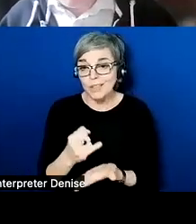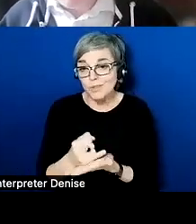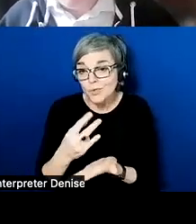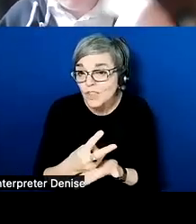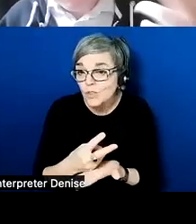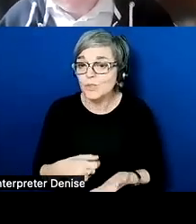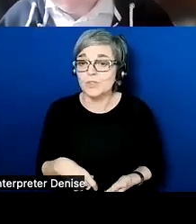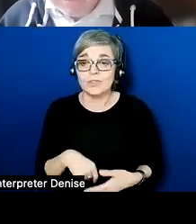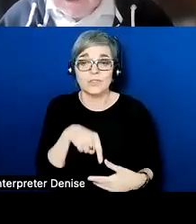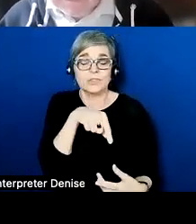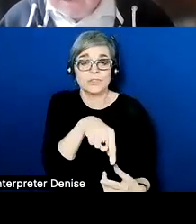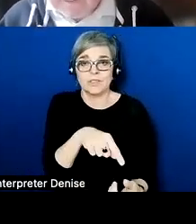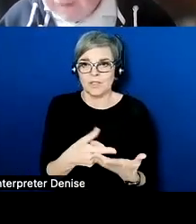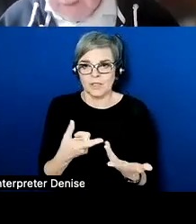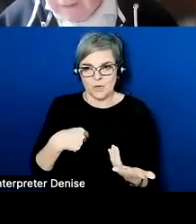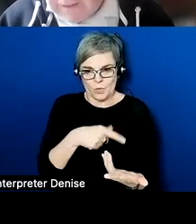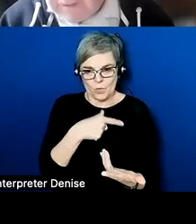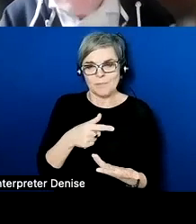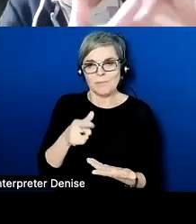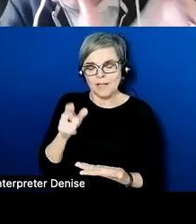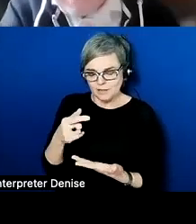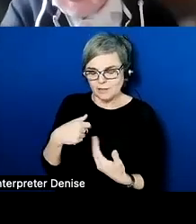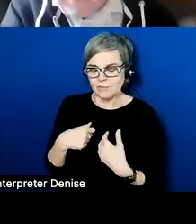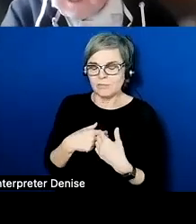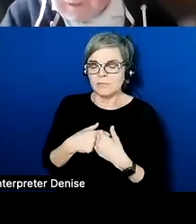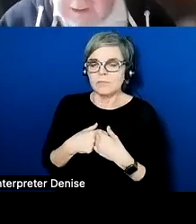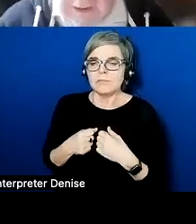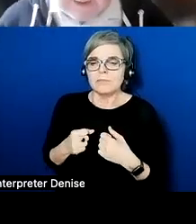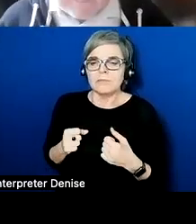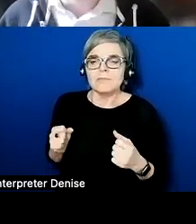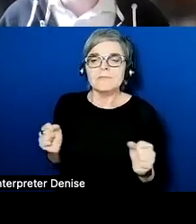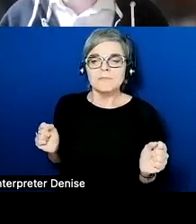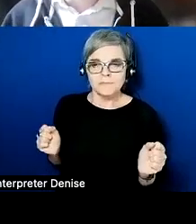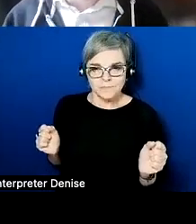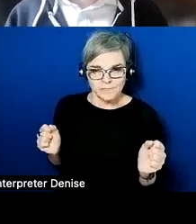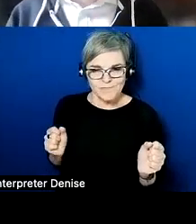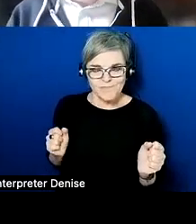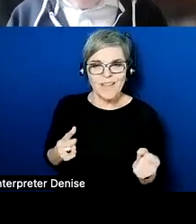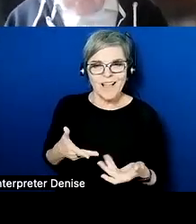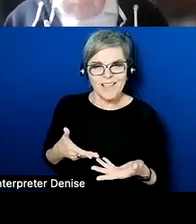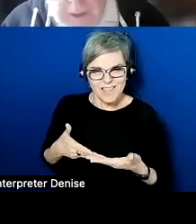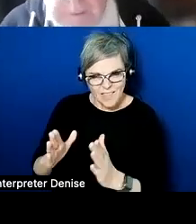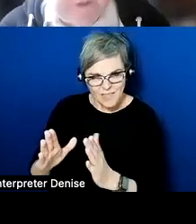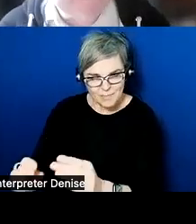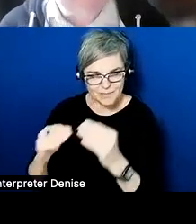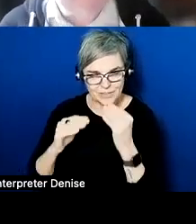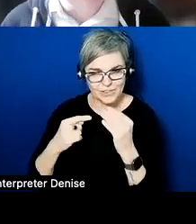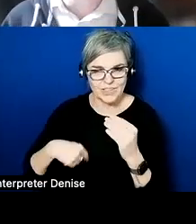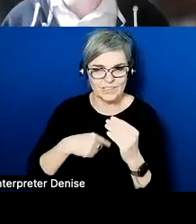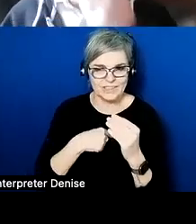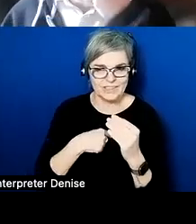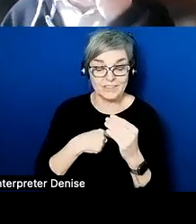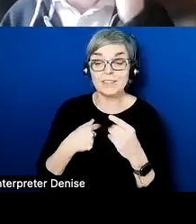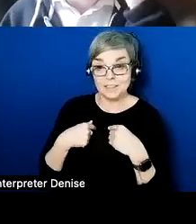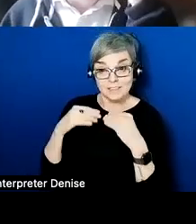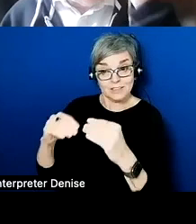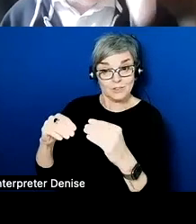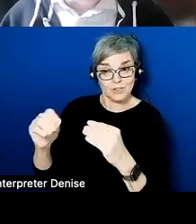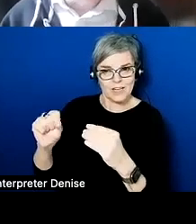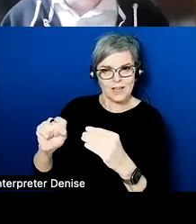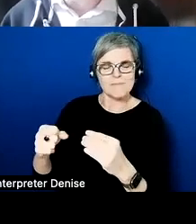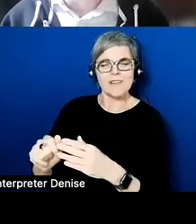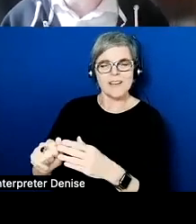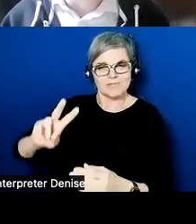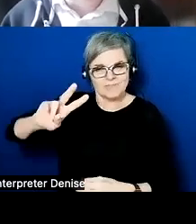us just as much as we learn, as much as we are doing the teaching. And there is a Dutch